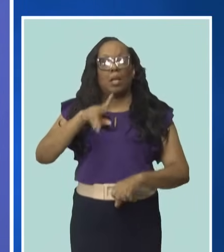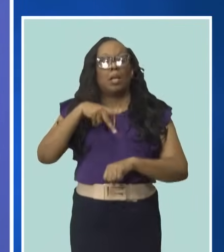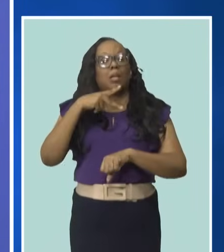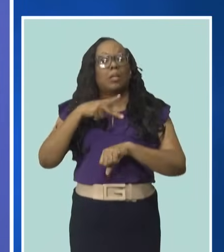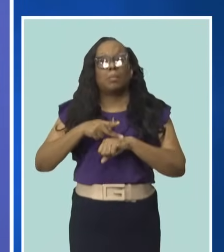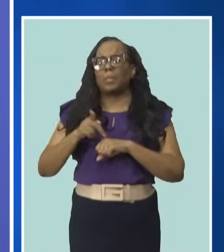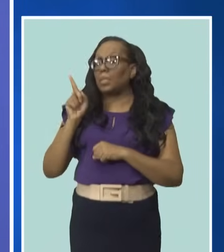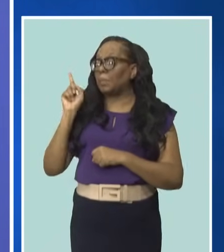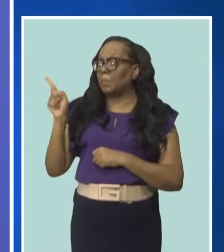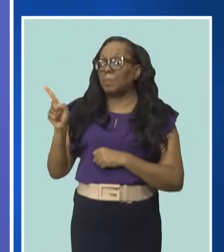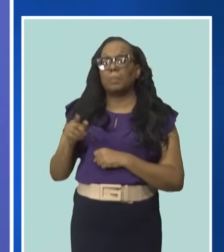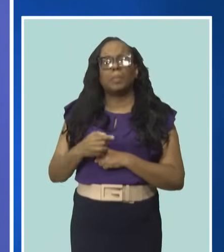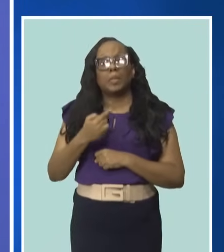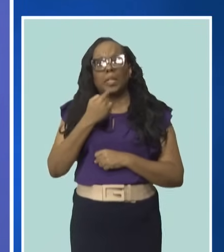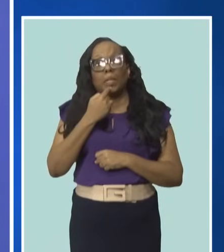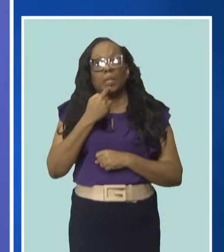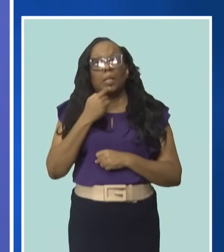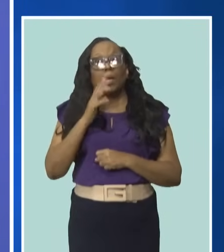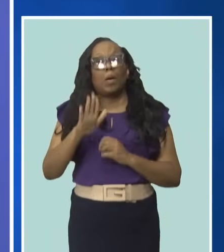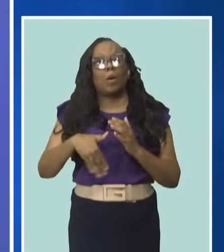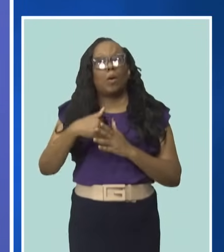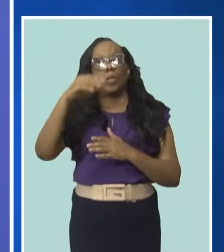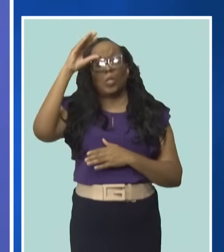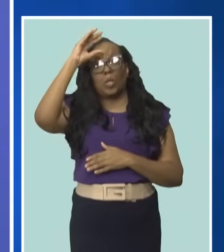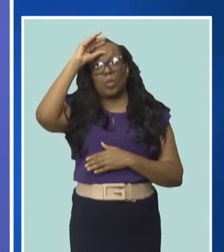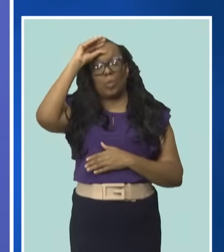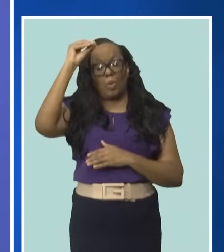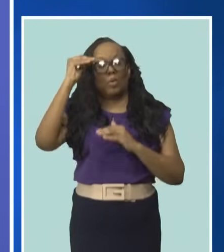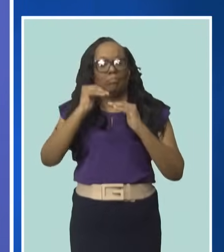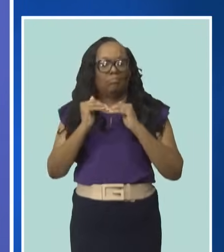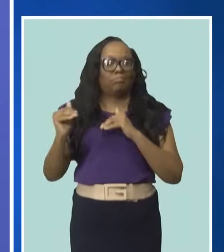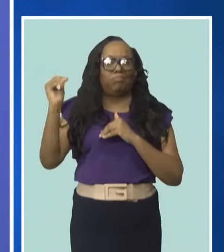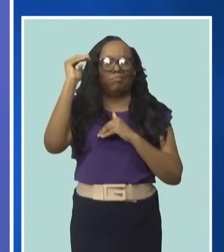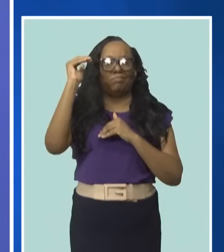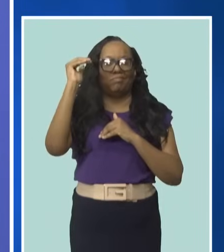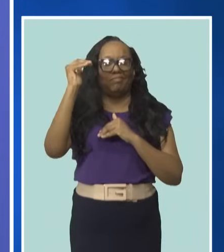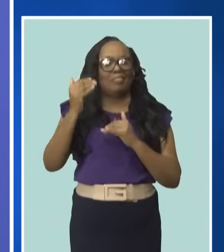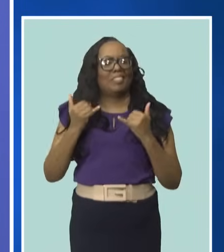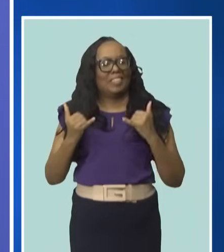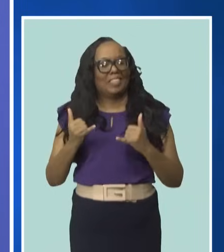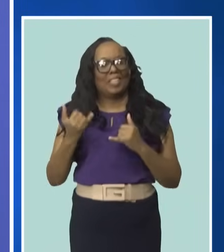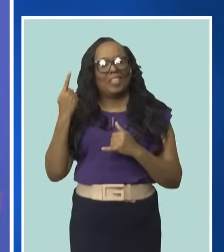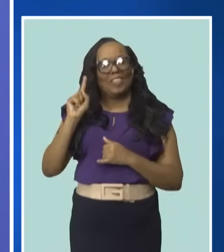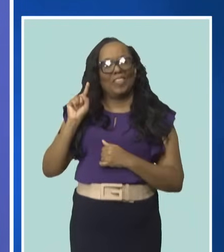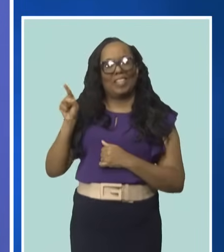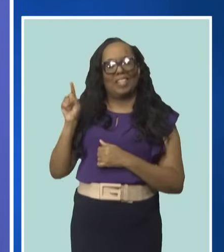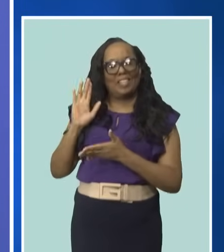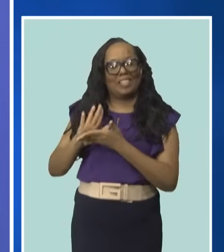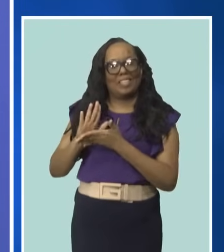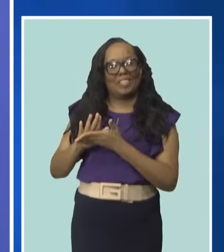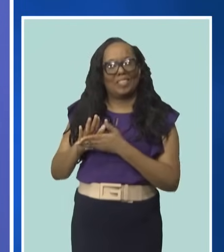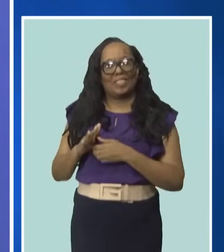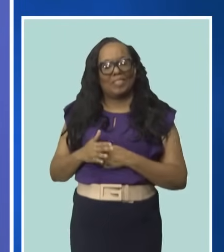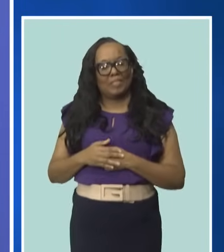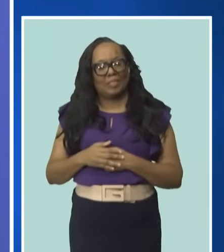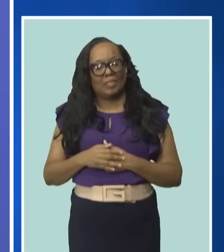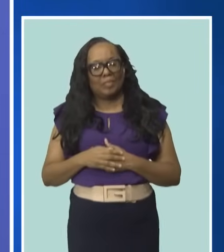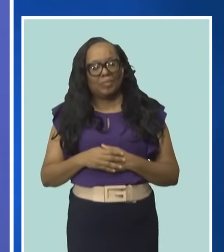John Quinton said the boys dominated the Barbados Secondary School's entrance examination results. And he